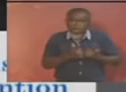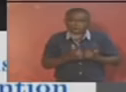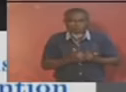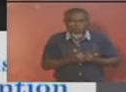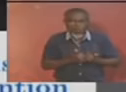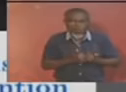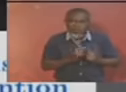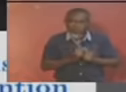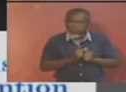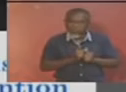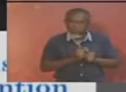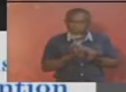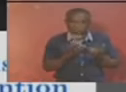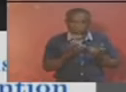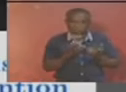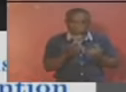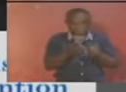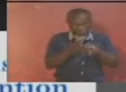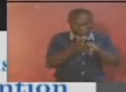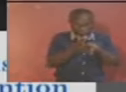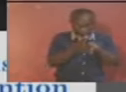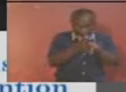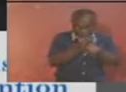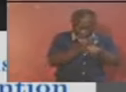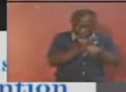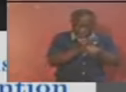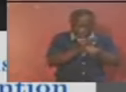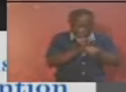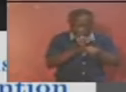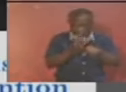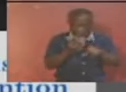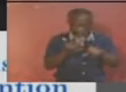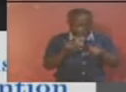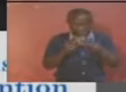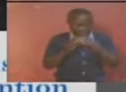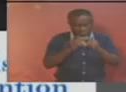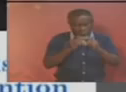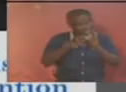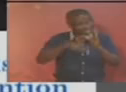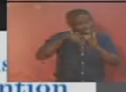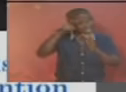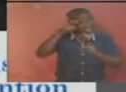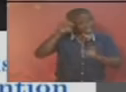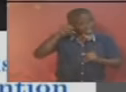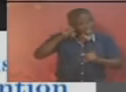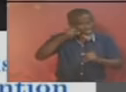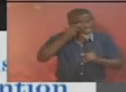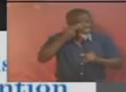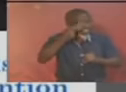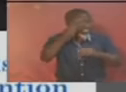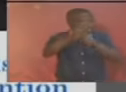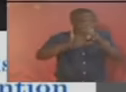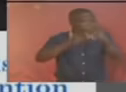us, the pandemic, the numbers are high. You are seeing globally what is happening in terms